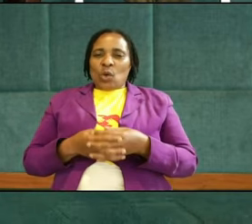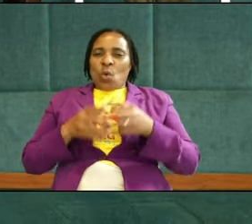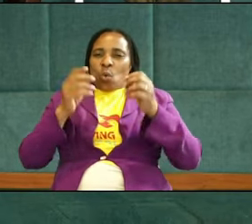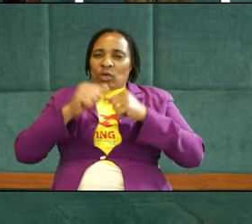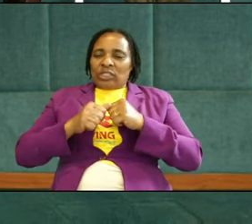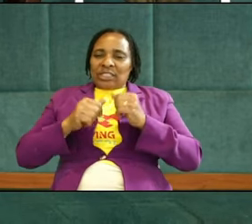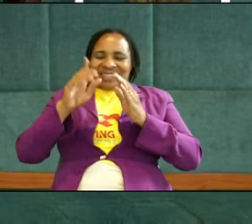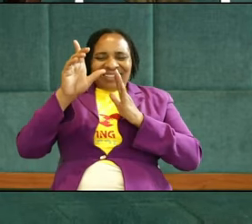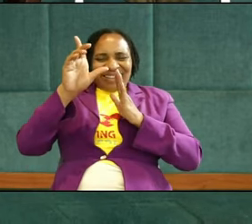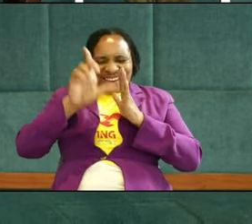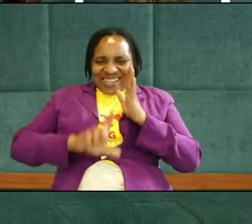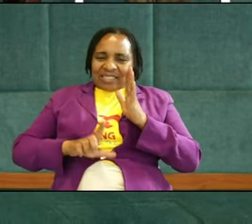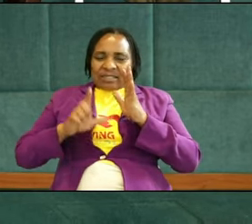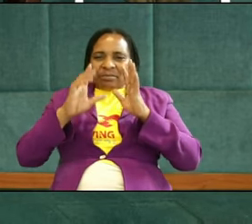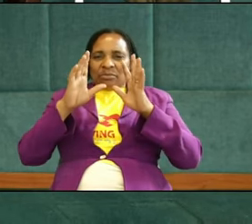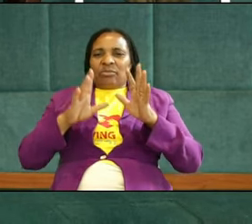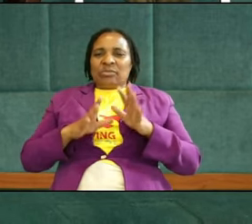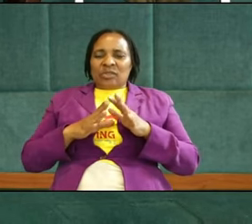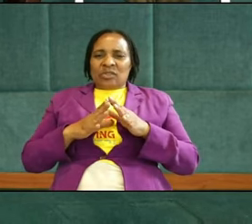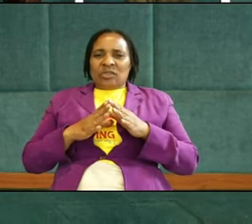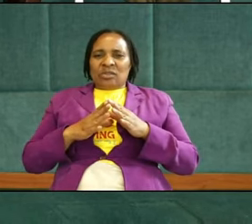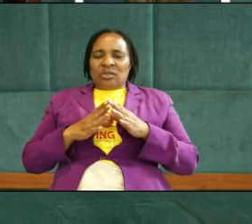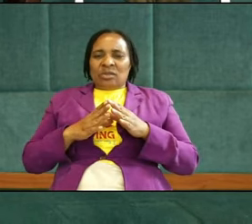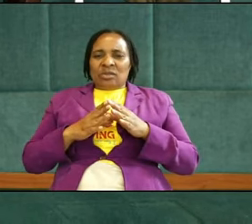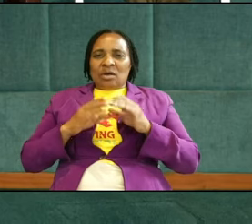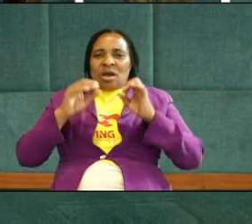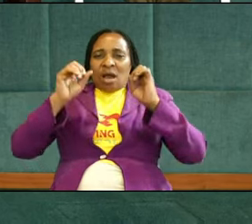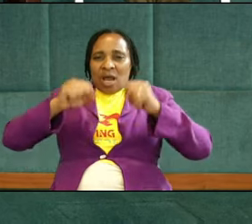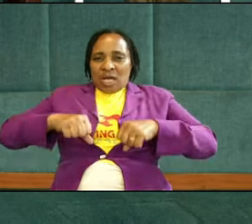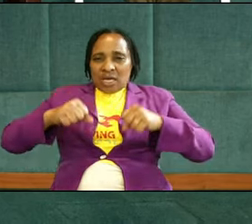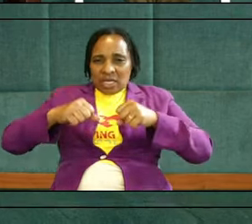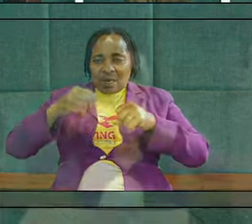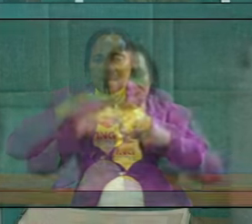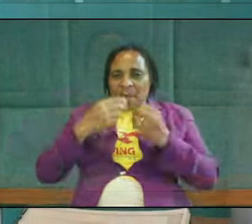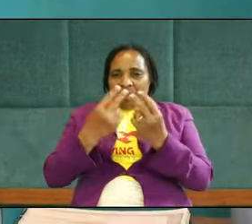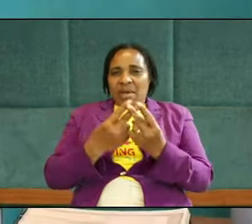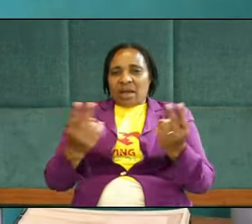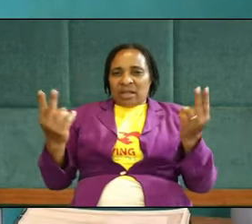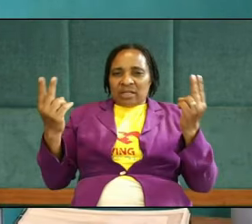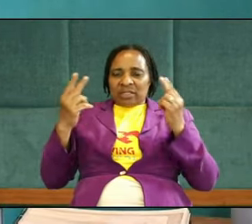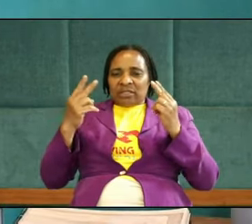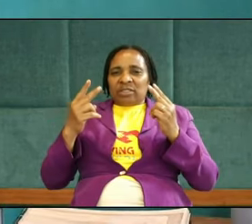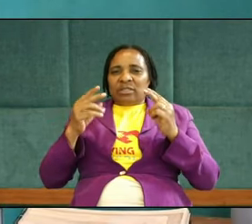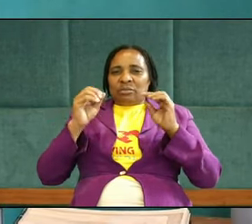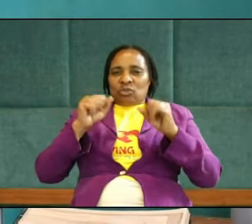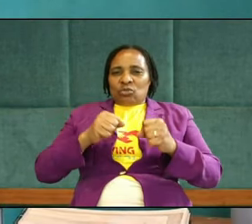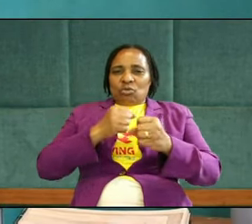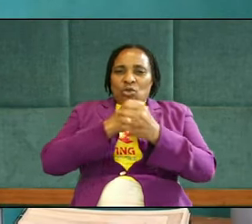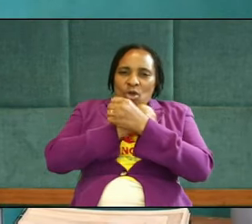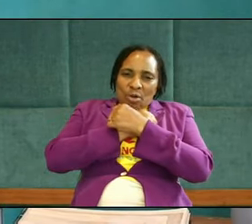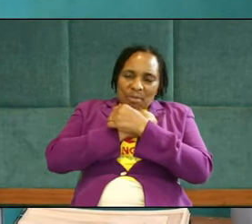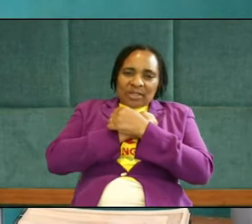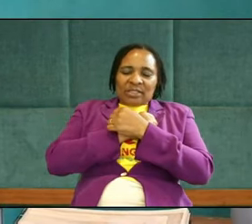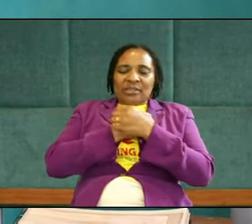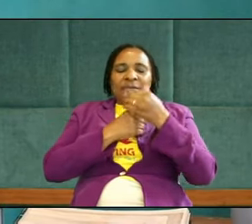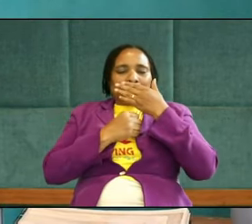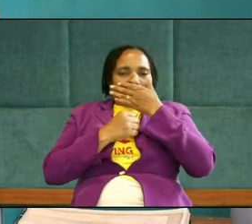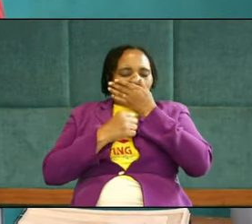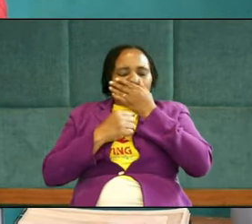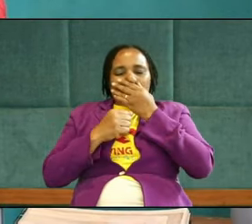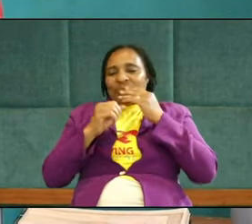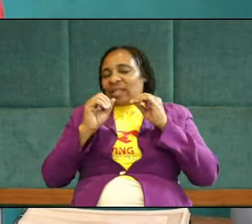least important according to you? I'll have to agree with my fellow panelists that it's compassion. Compassion. Okay.